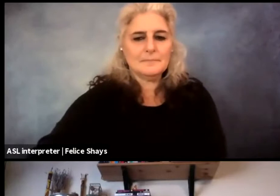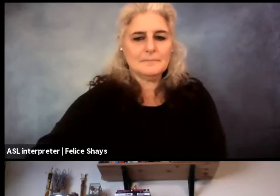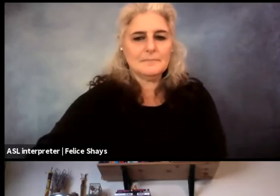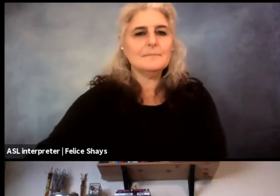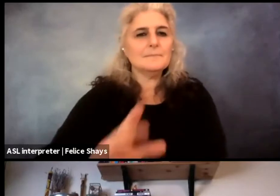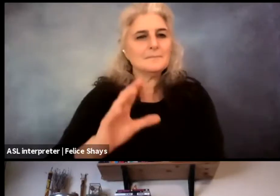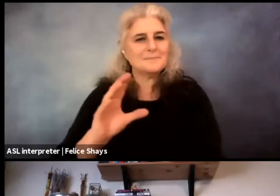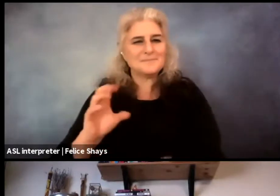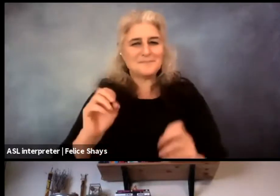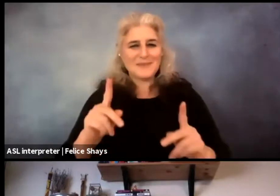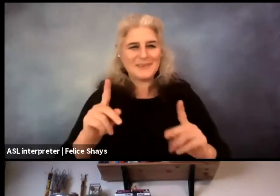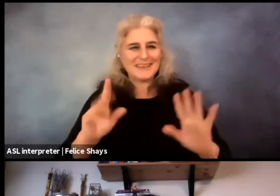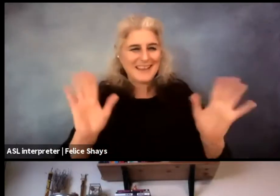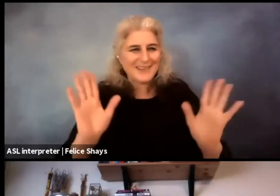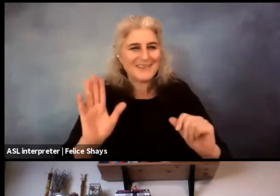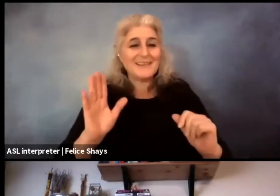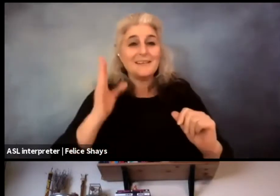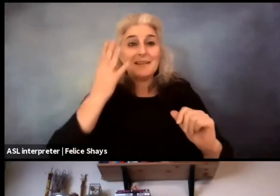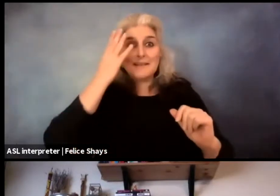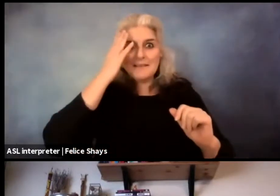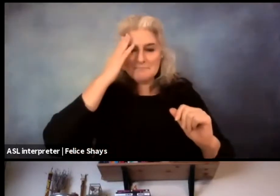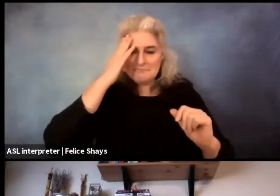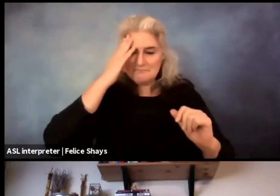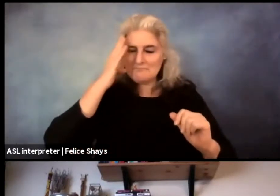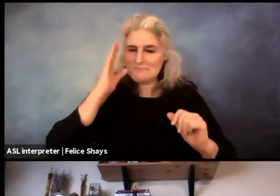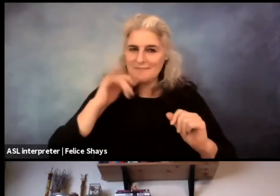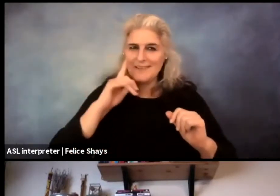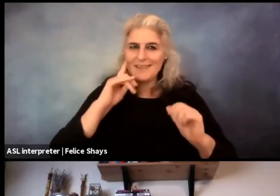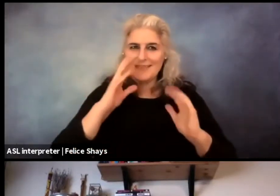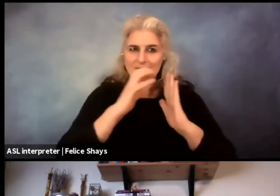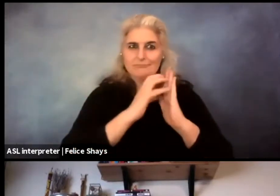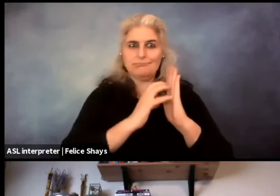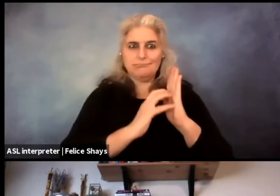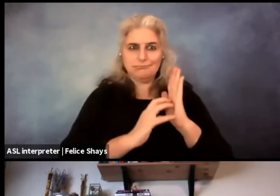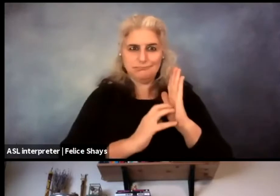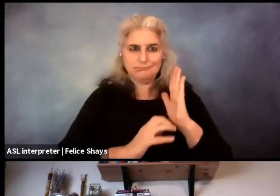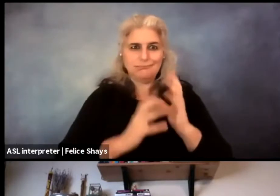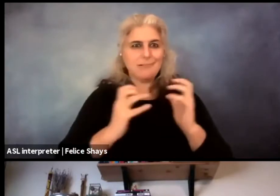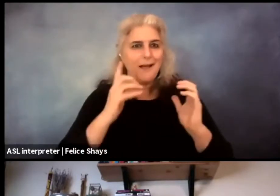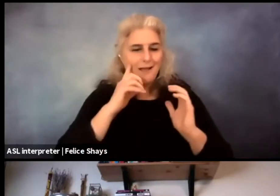Okay. So I know that was a lot of content.